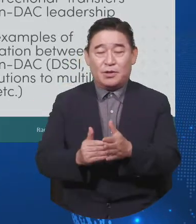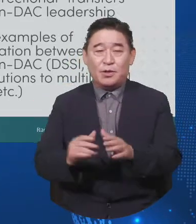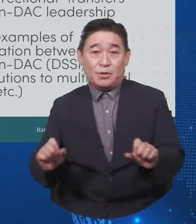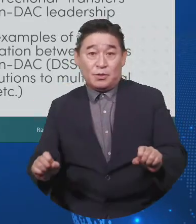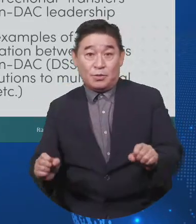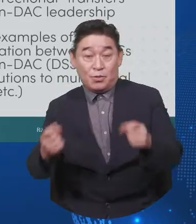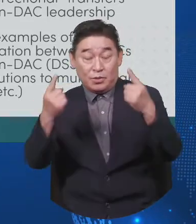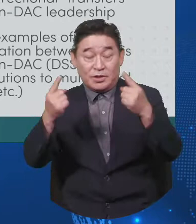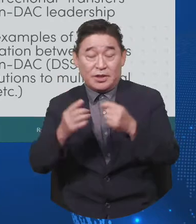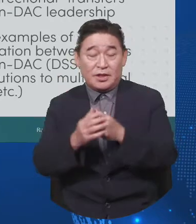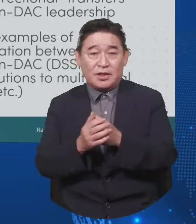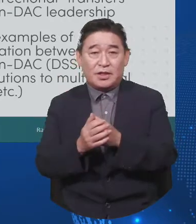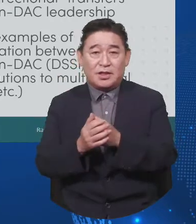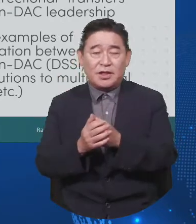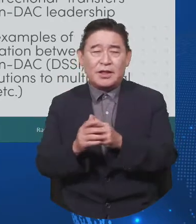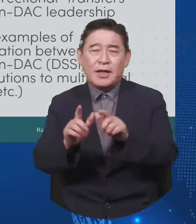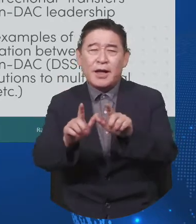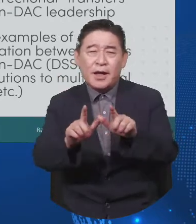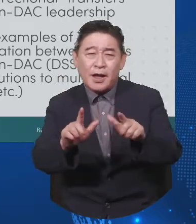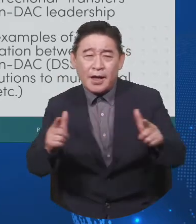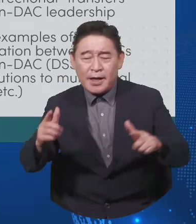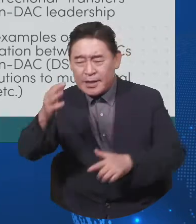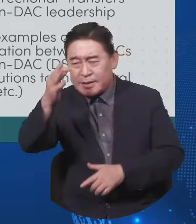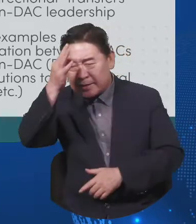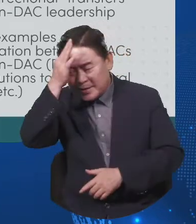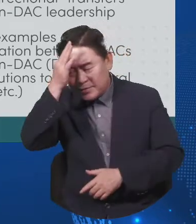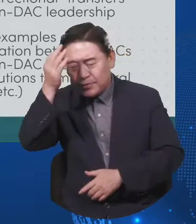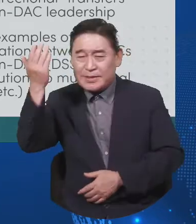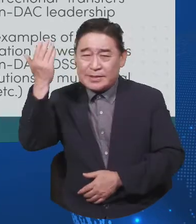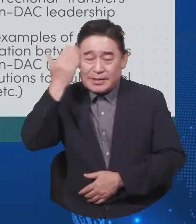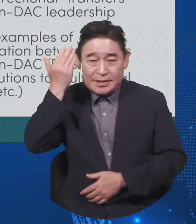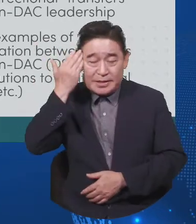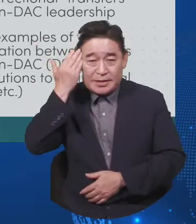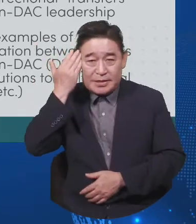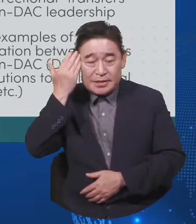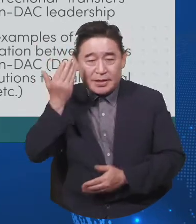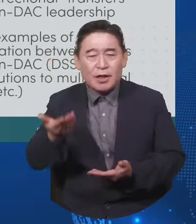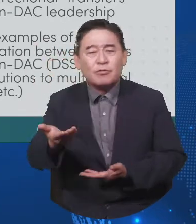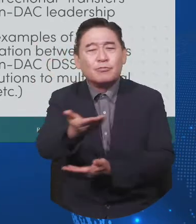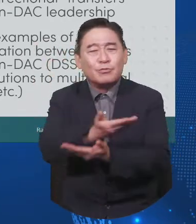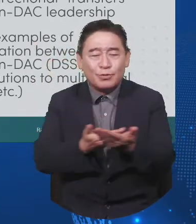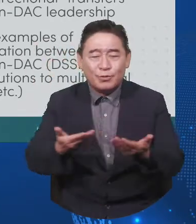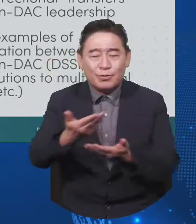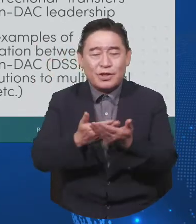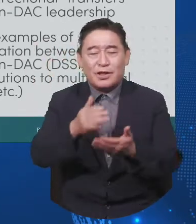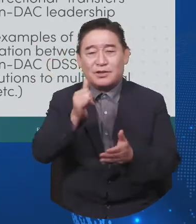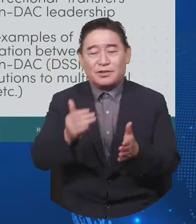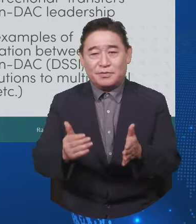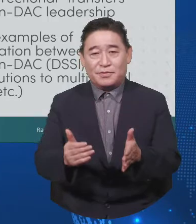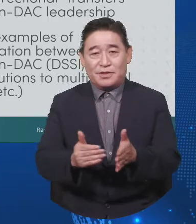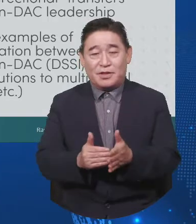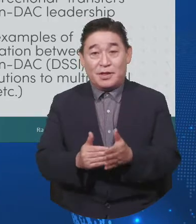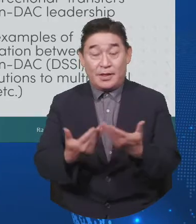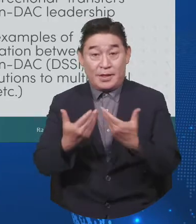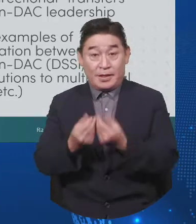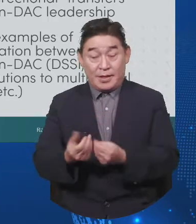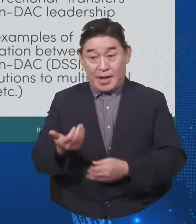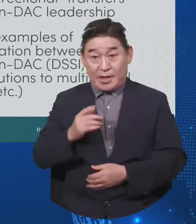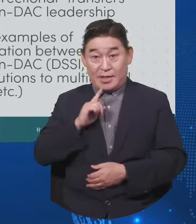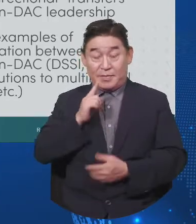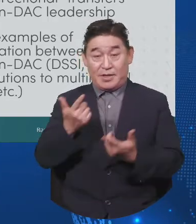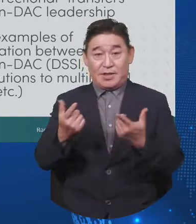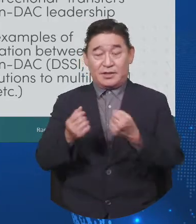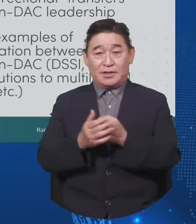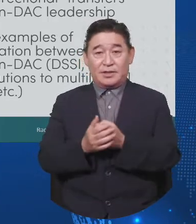multi-directional transfers and responses that occurred during COVID-19. For instance, we've heard already today about support sent to